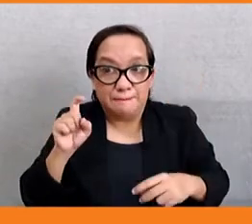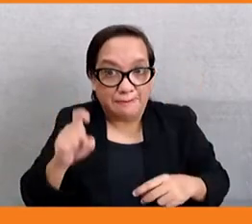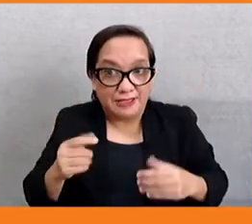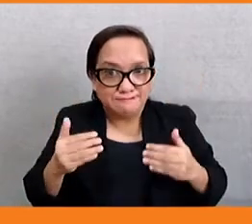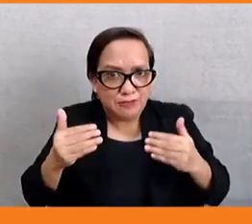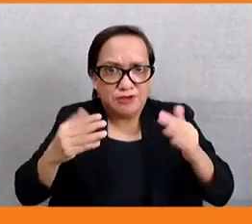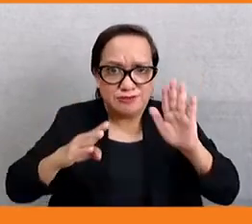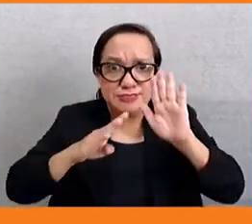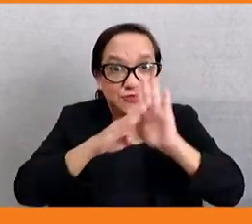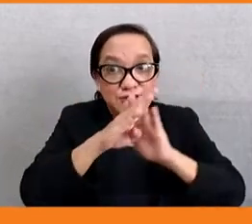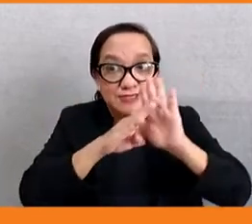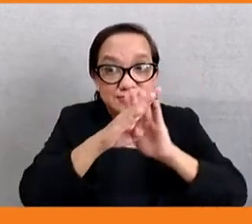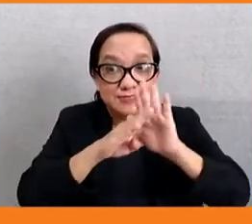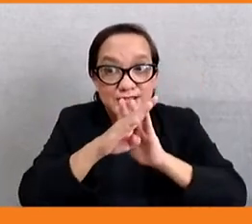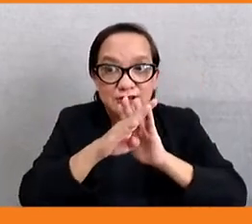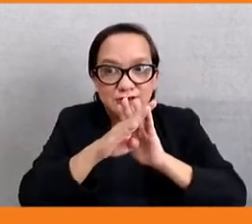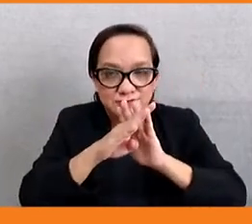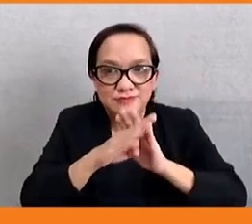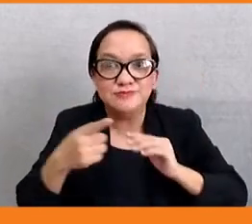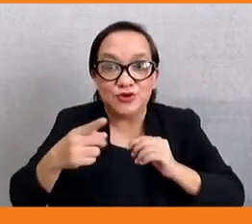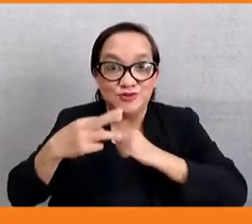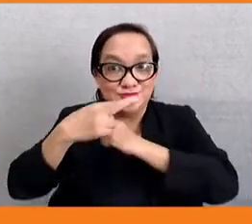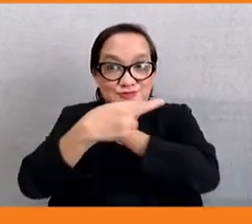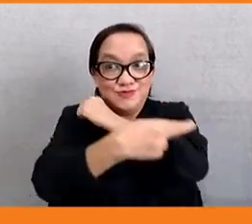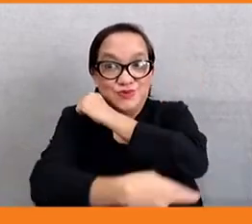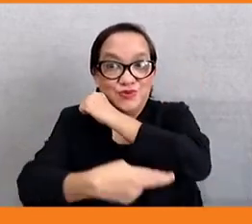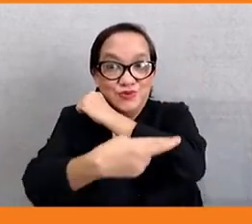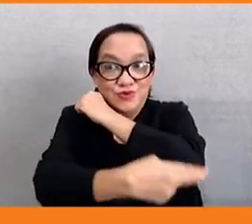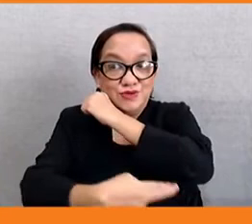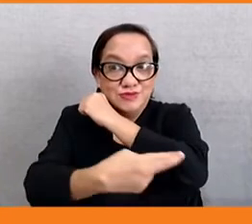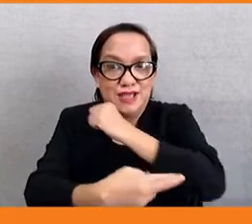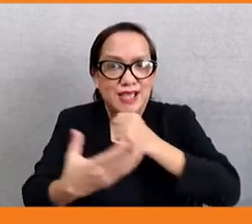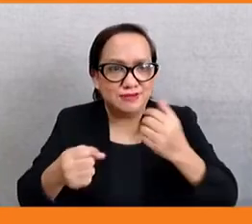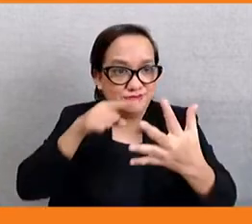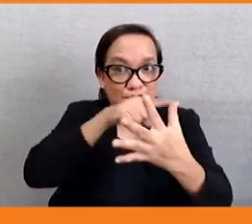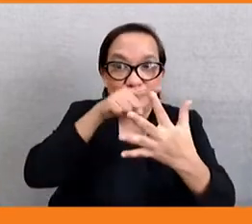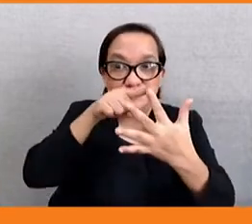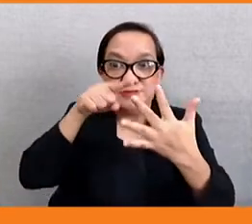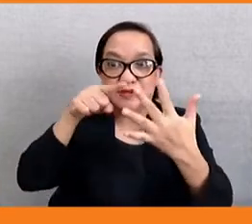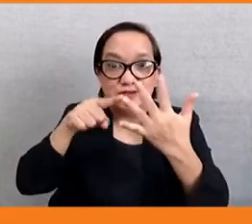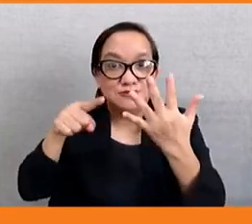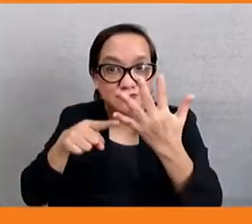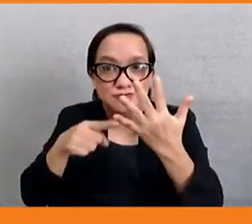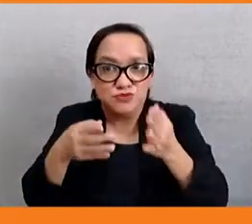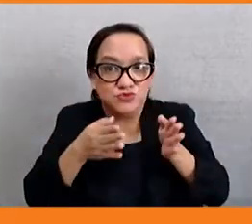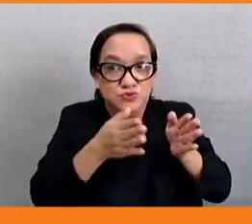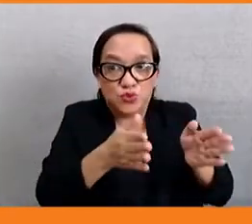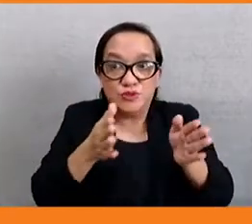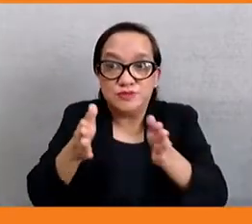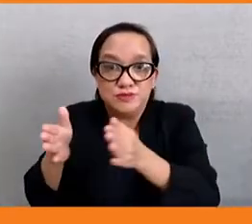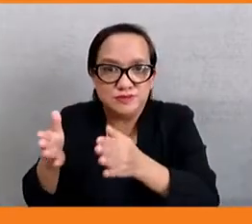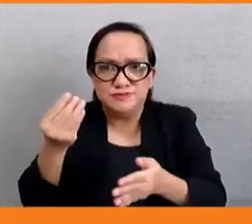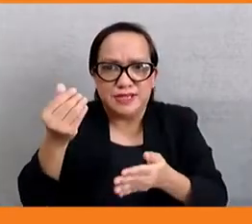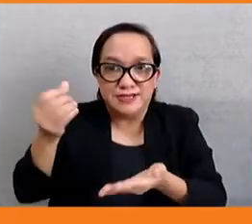region under the five strategic pillars of 1, economic empowerment, 2,